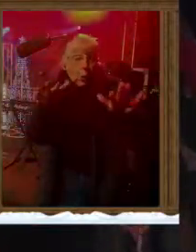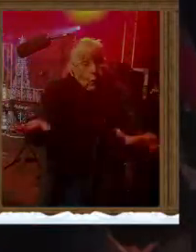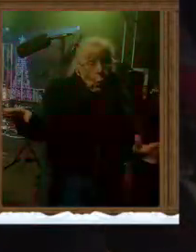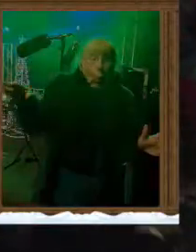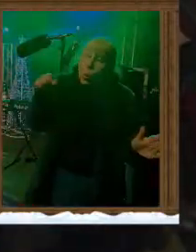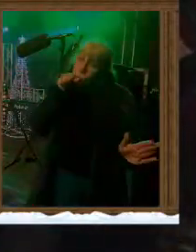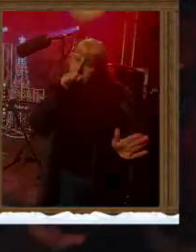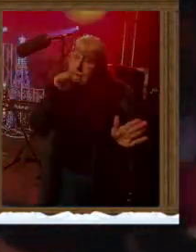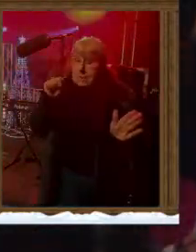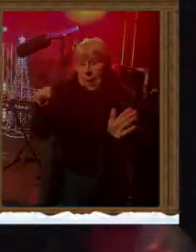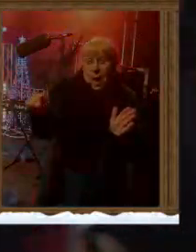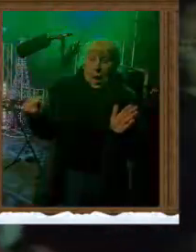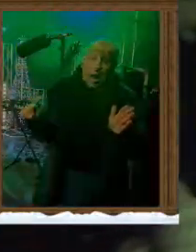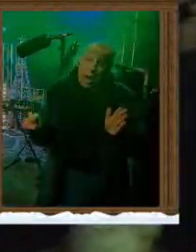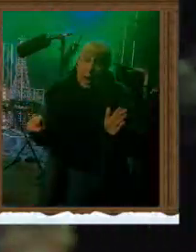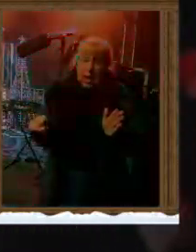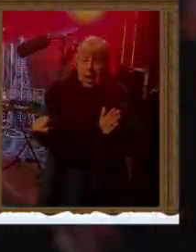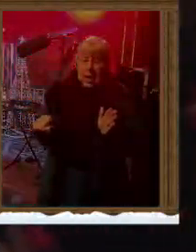for